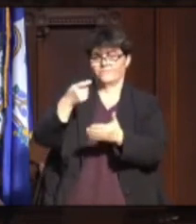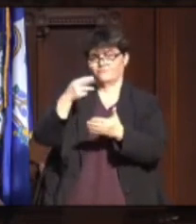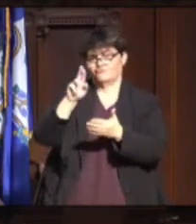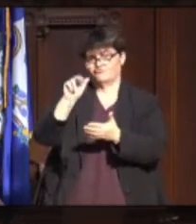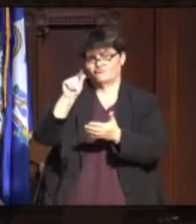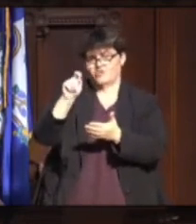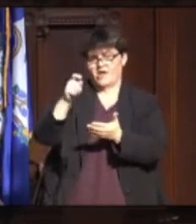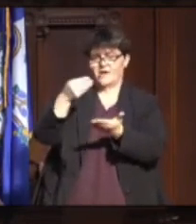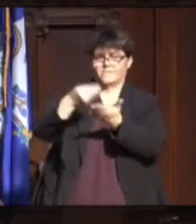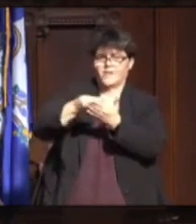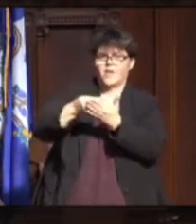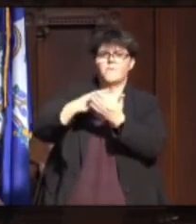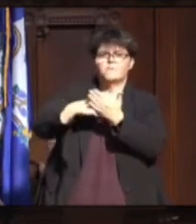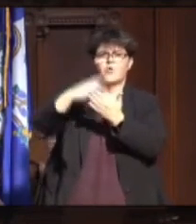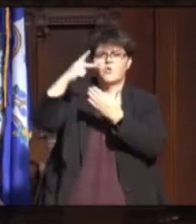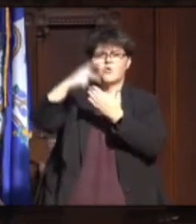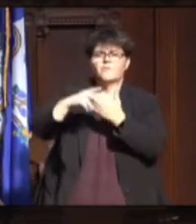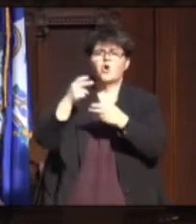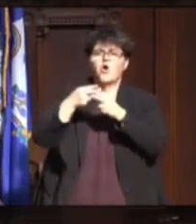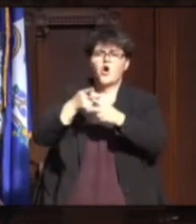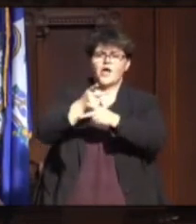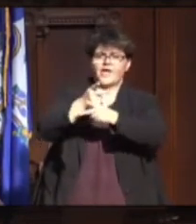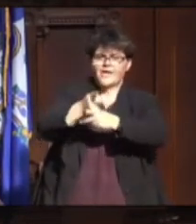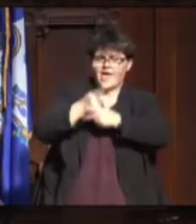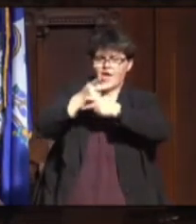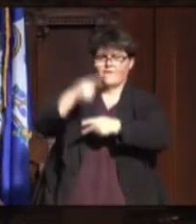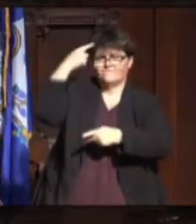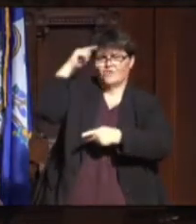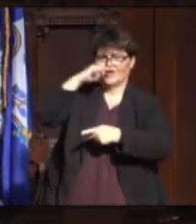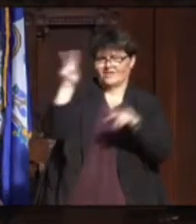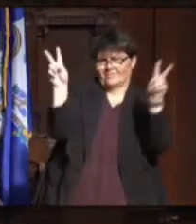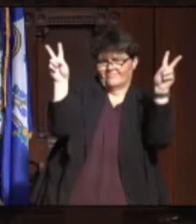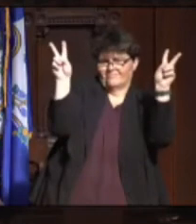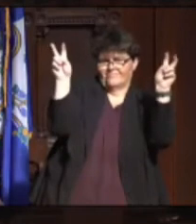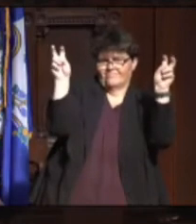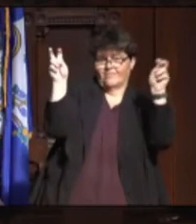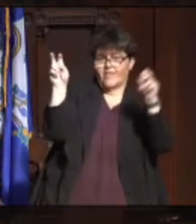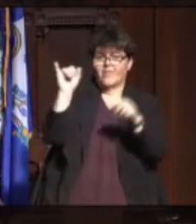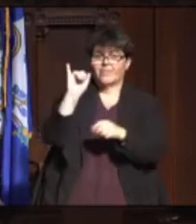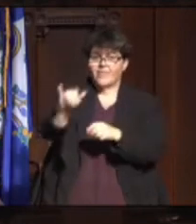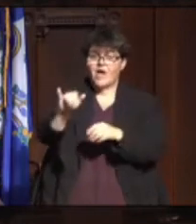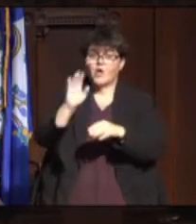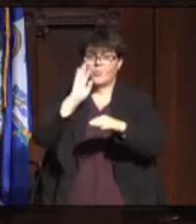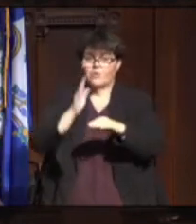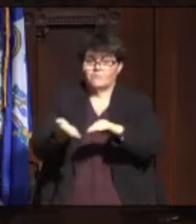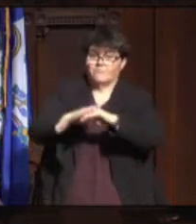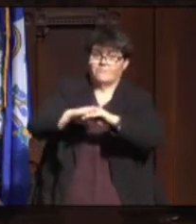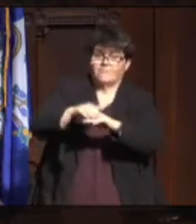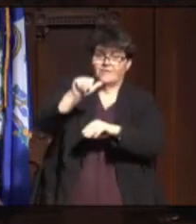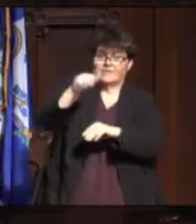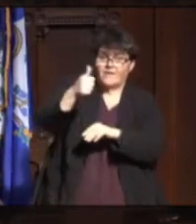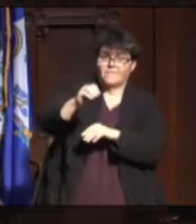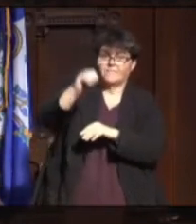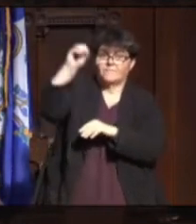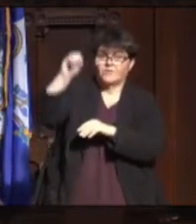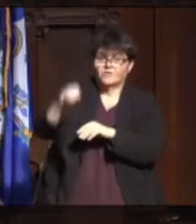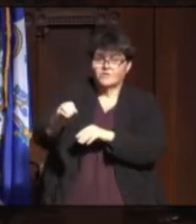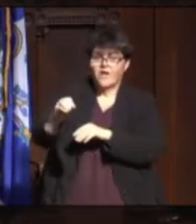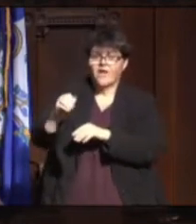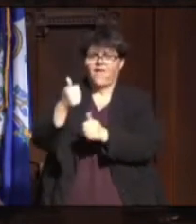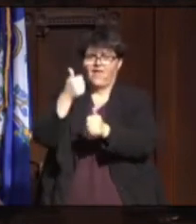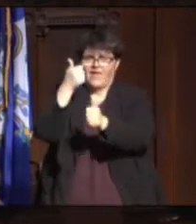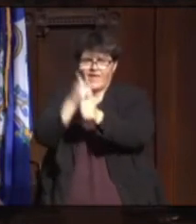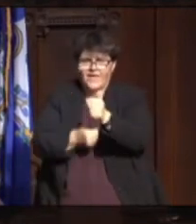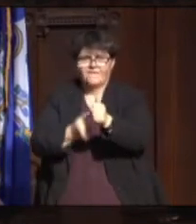It increases it by 10% each year of our biennium. And today I'm announcing that Commissioner